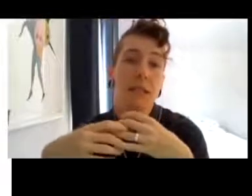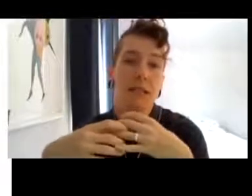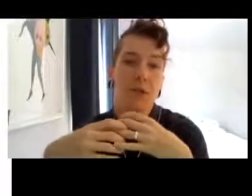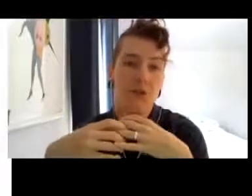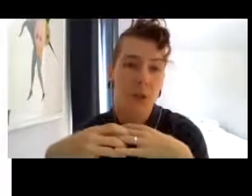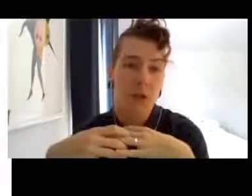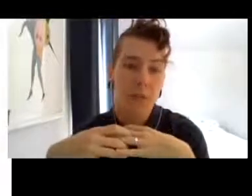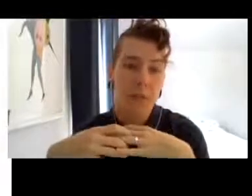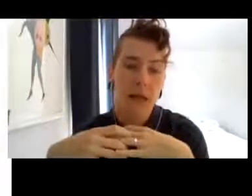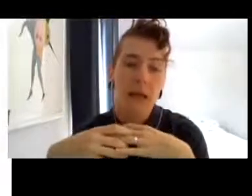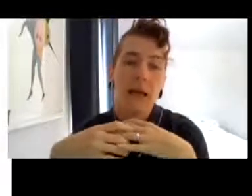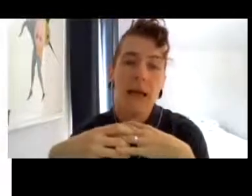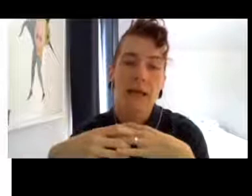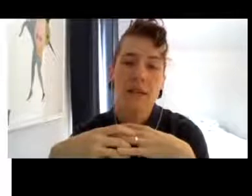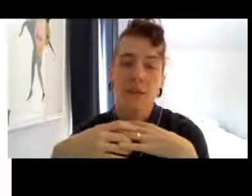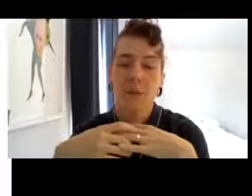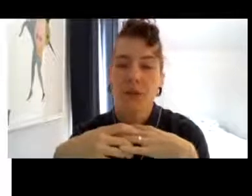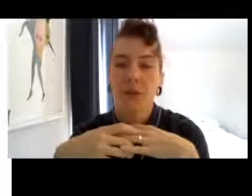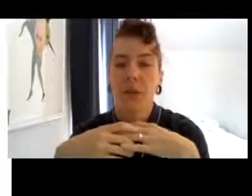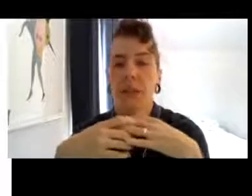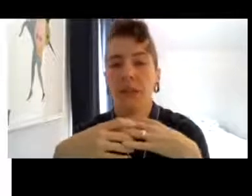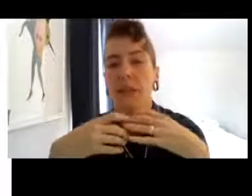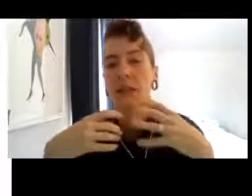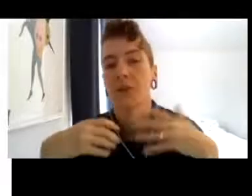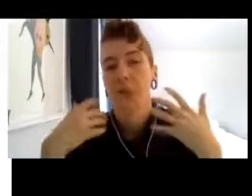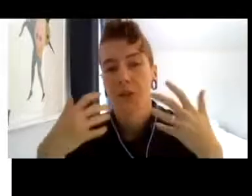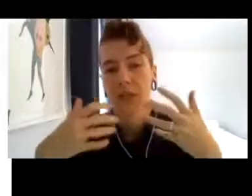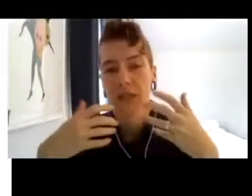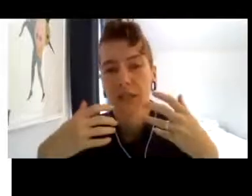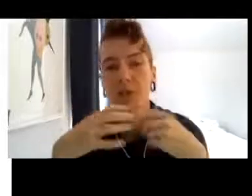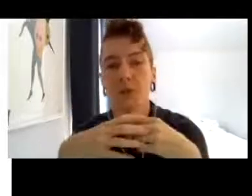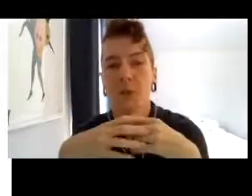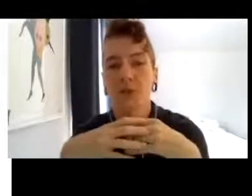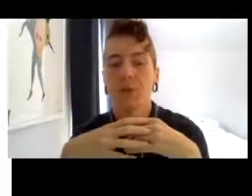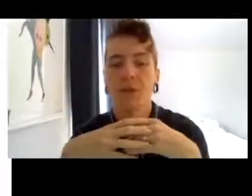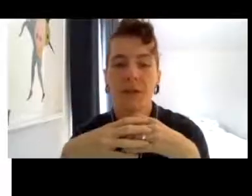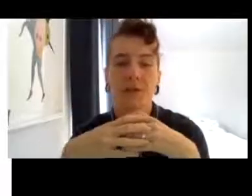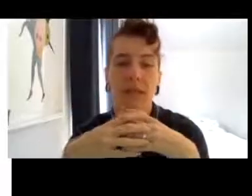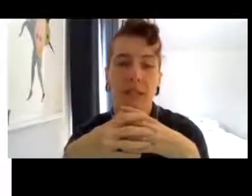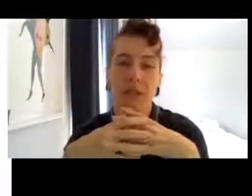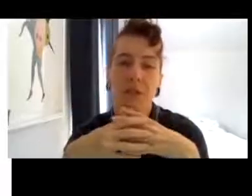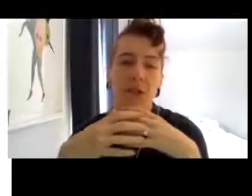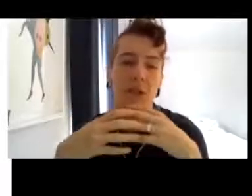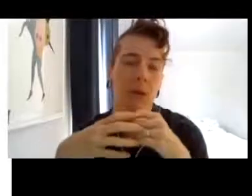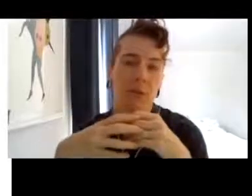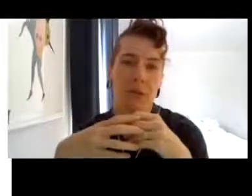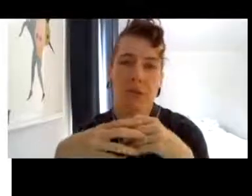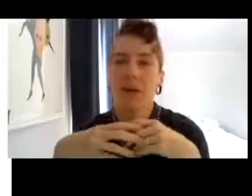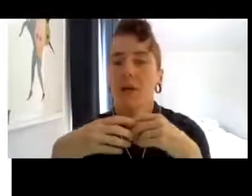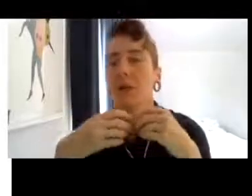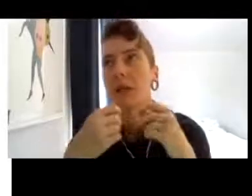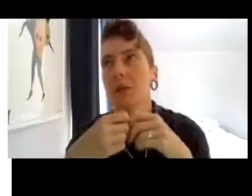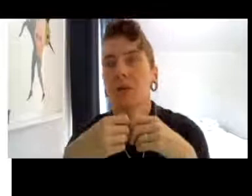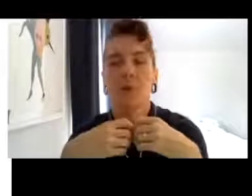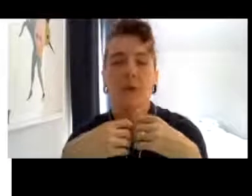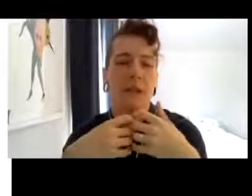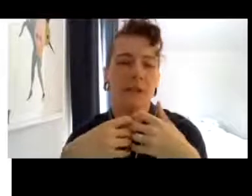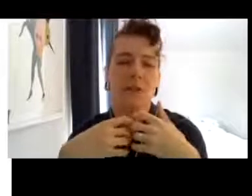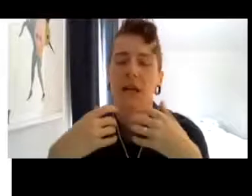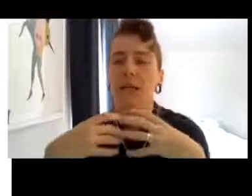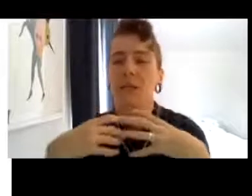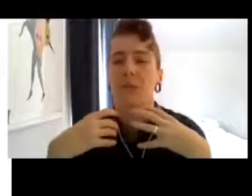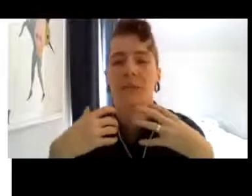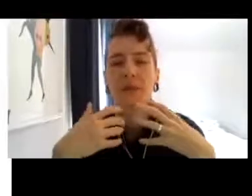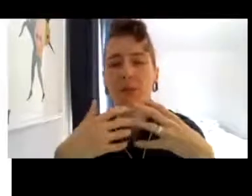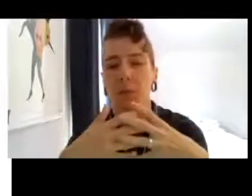your sentences short, and especially in a Jewish context, you want to provide translation and reference for Hebrew,